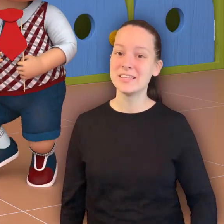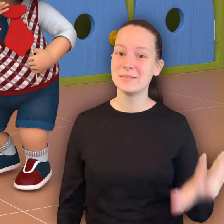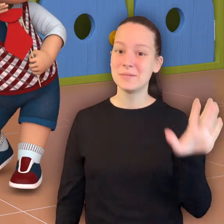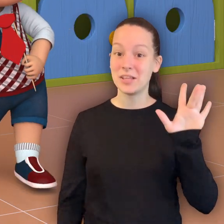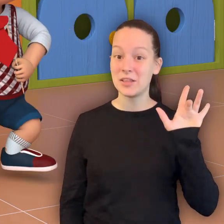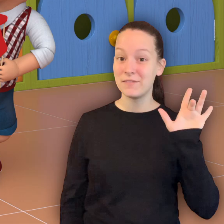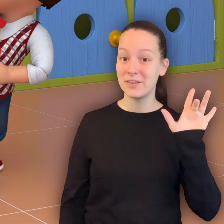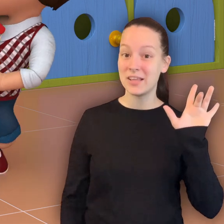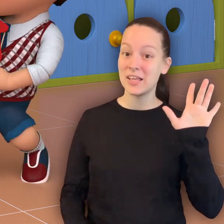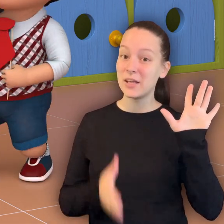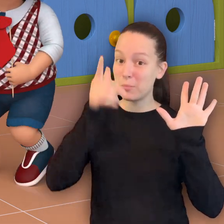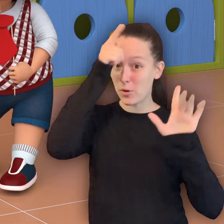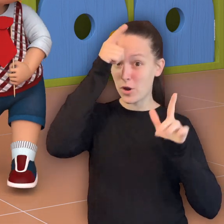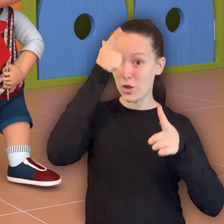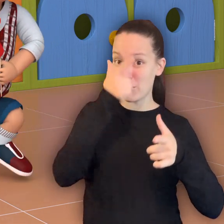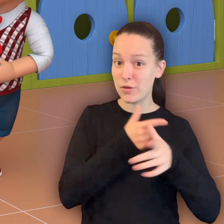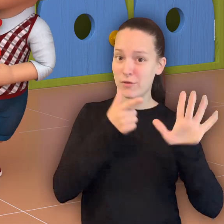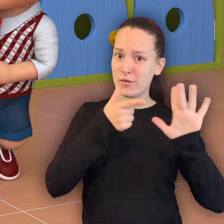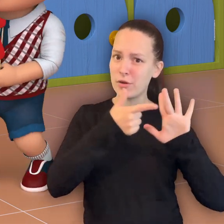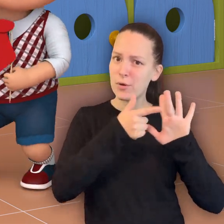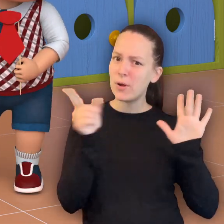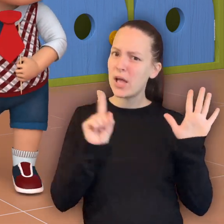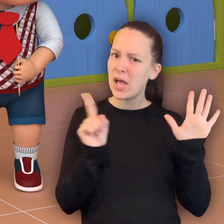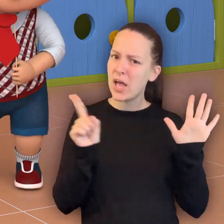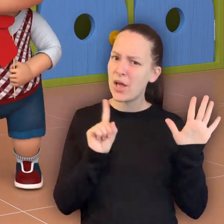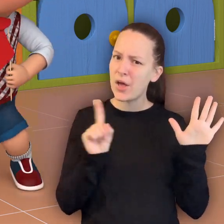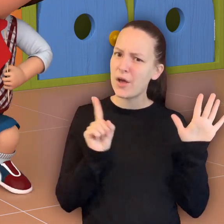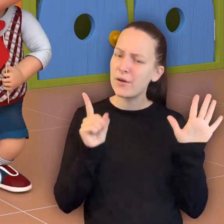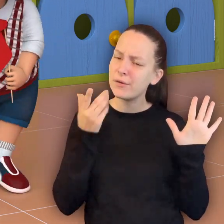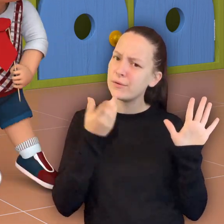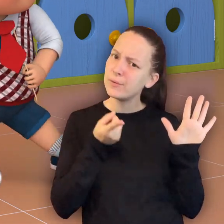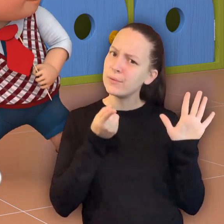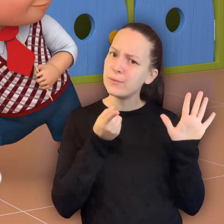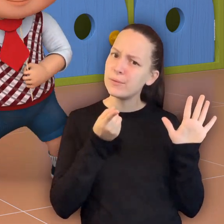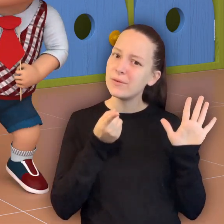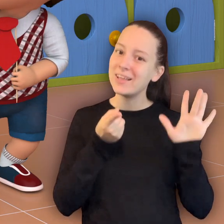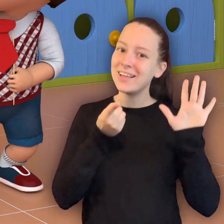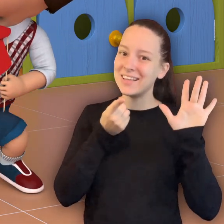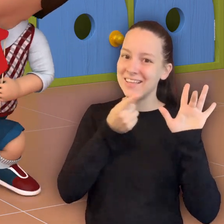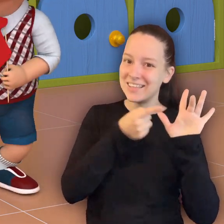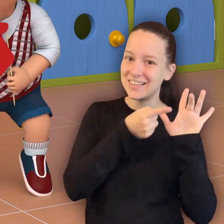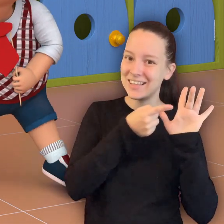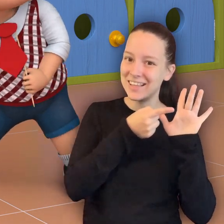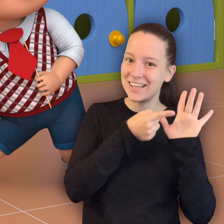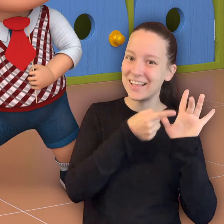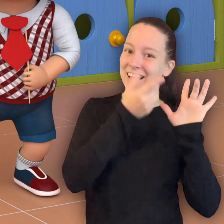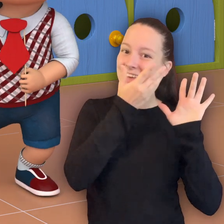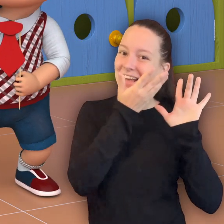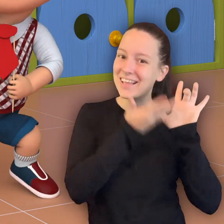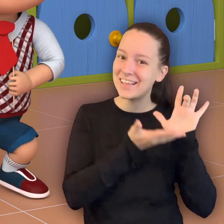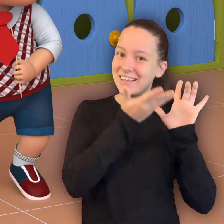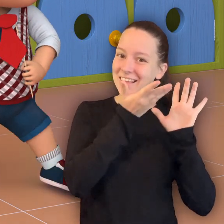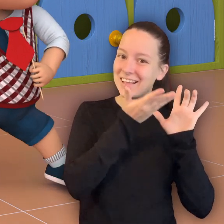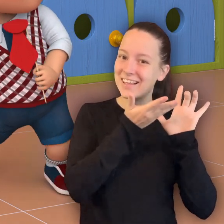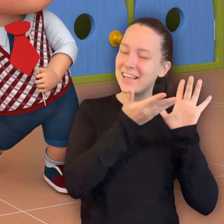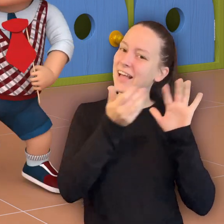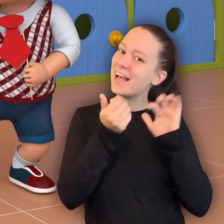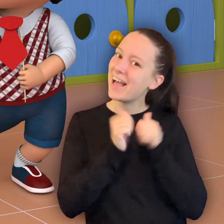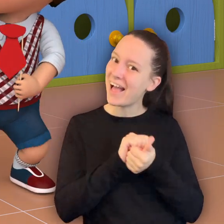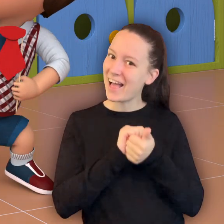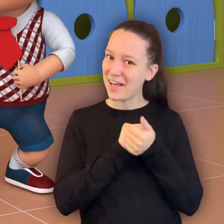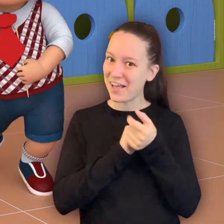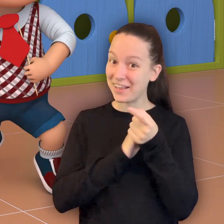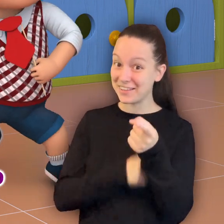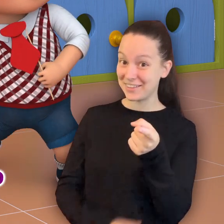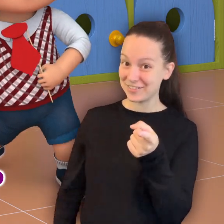The Family Finger Song Here I am, here I